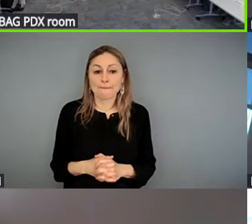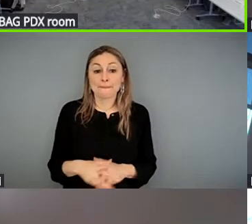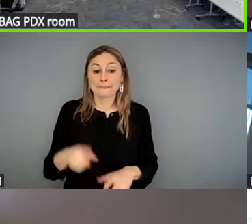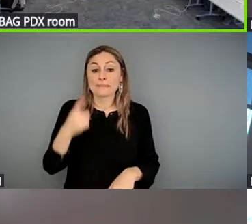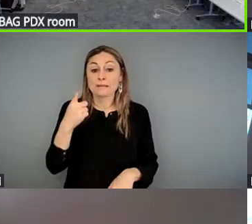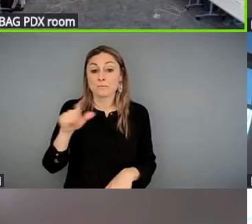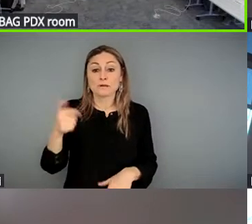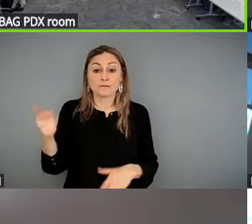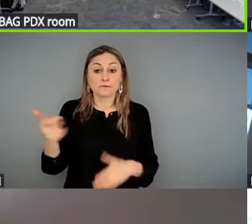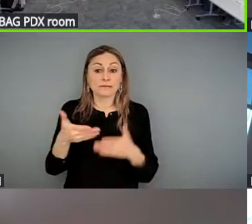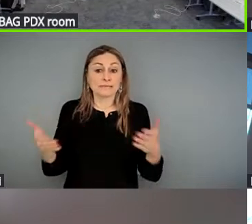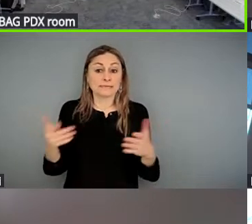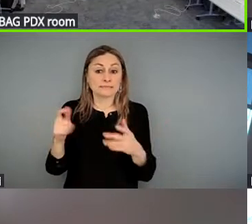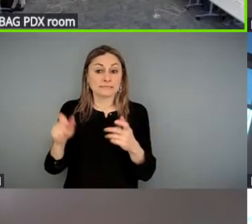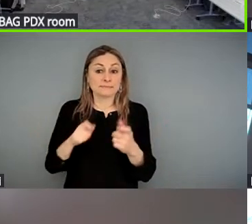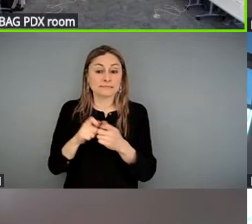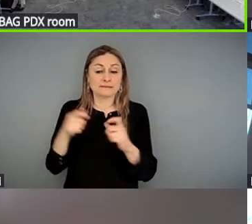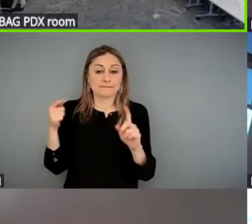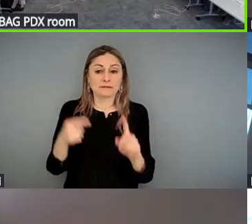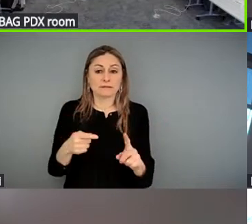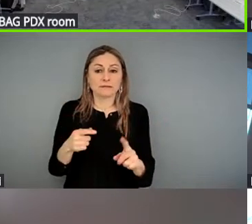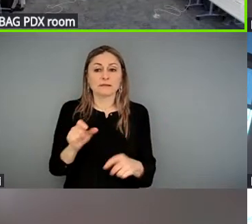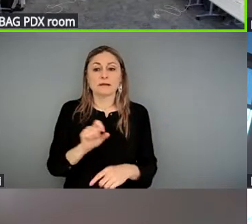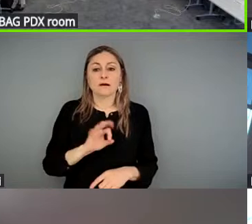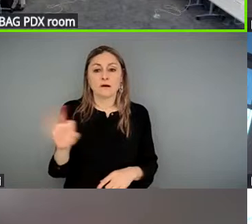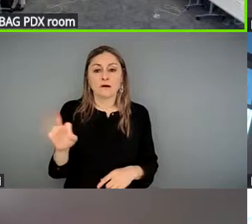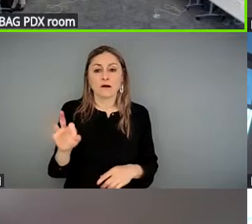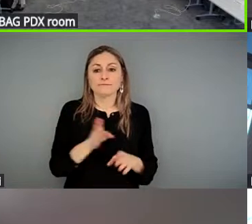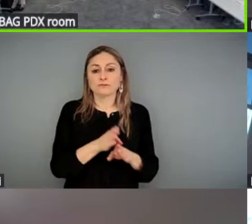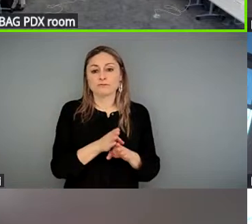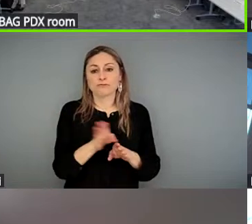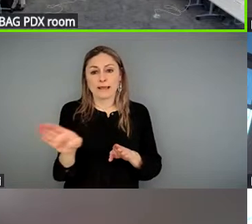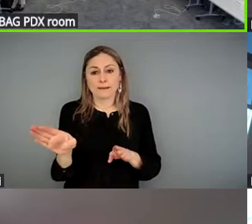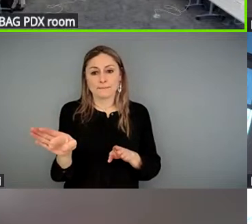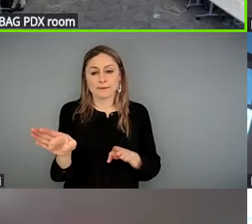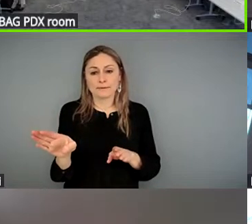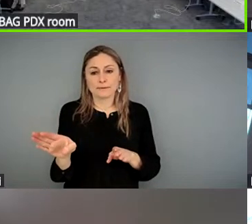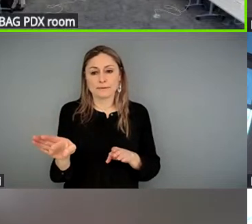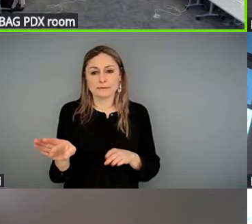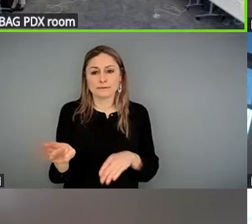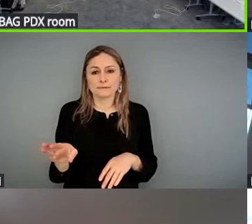specifically is that the off-ramp has been designed to